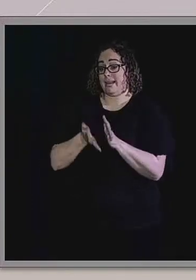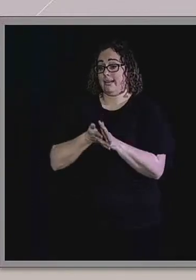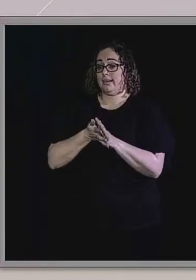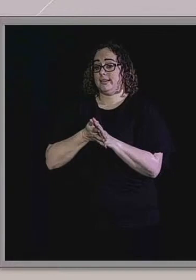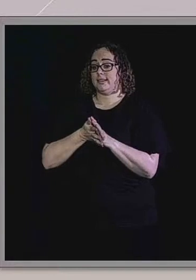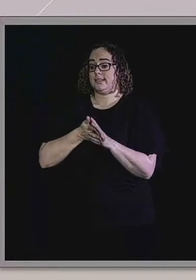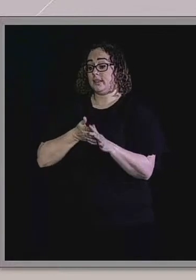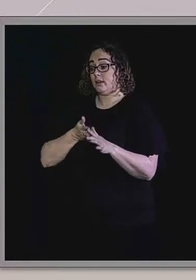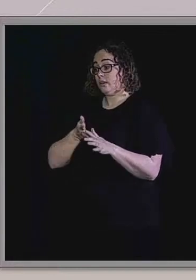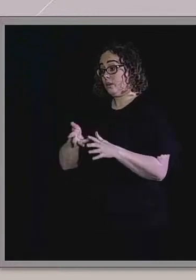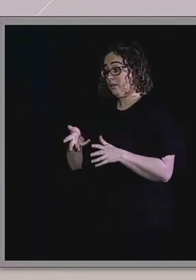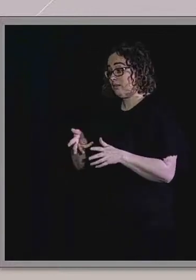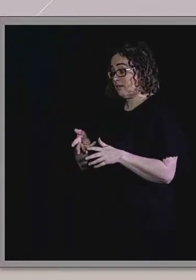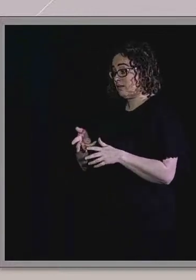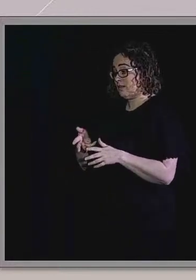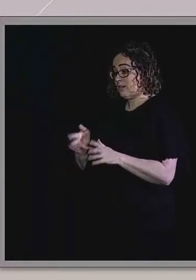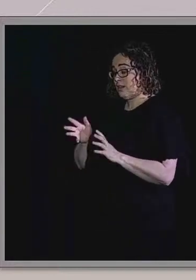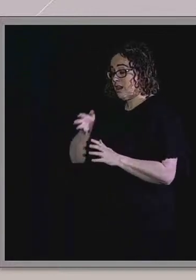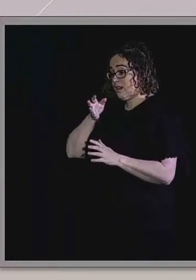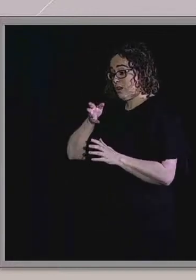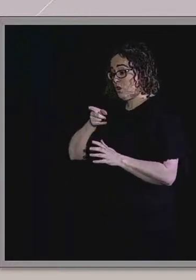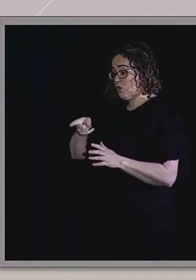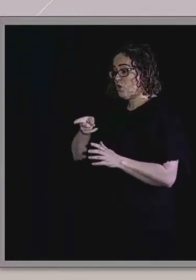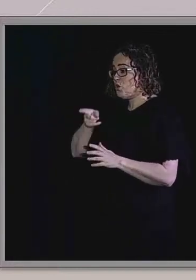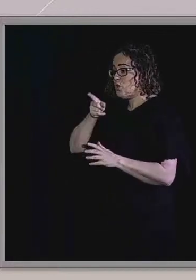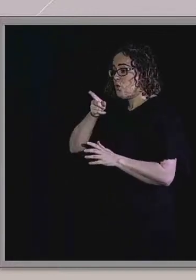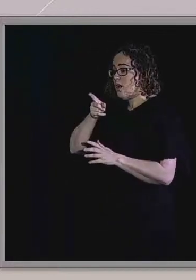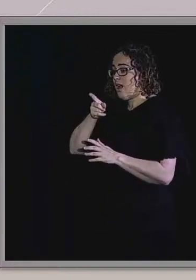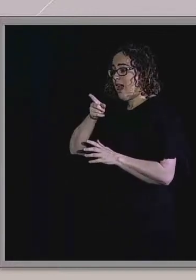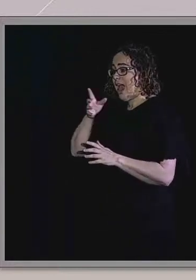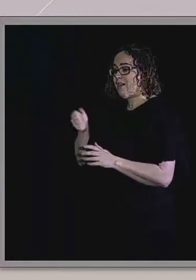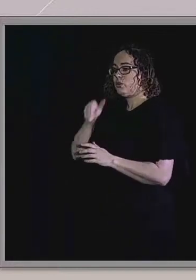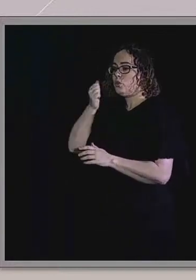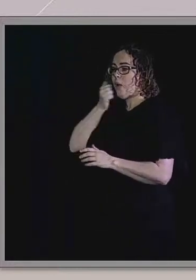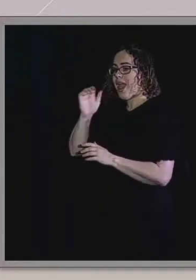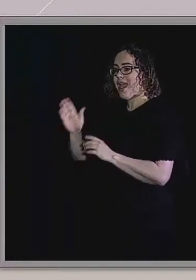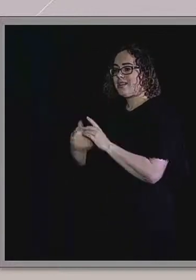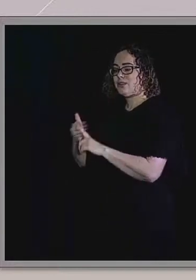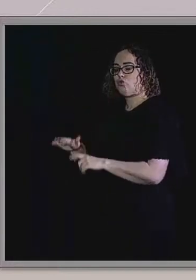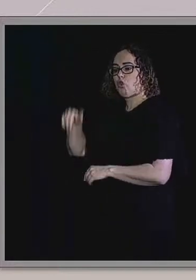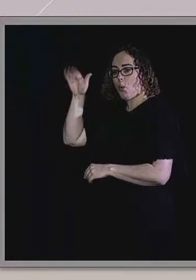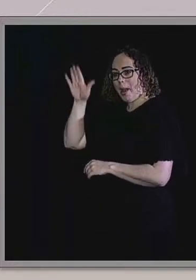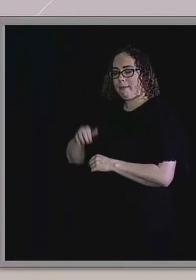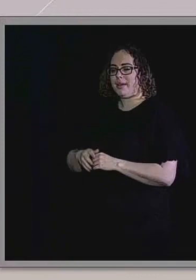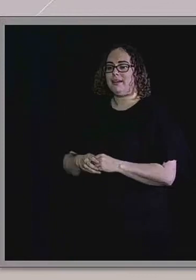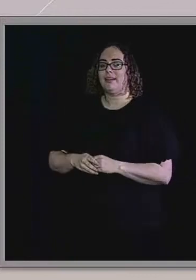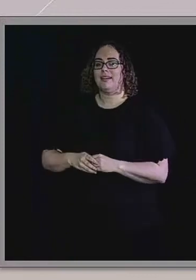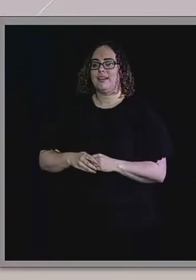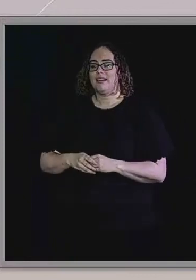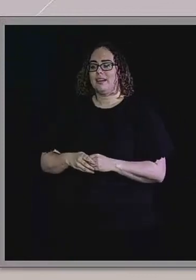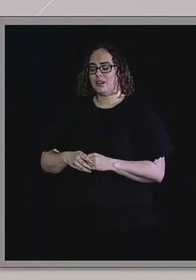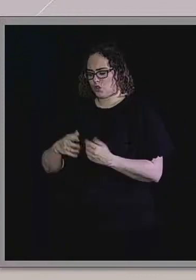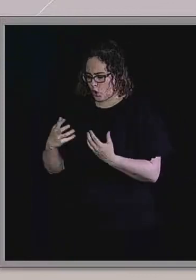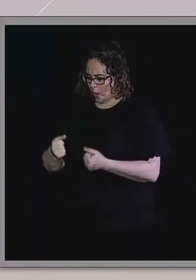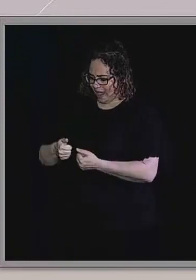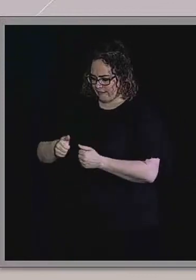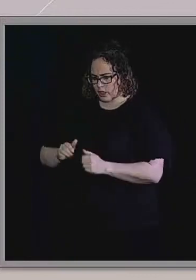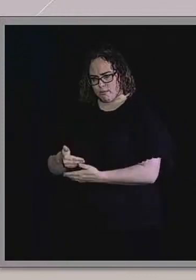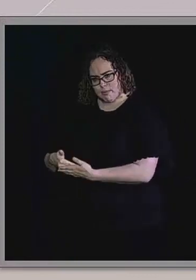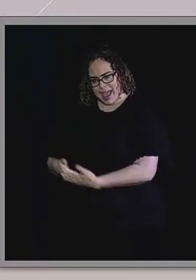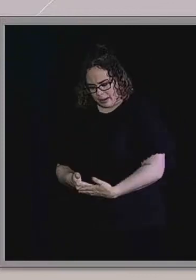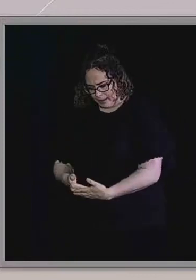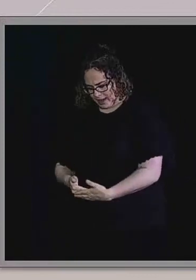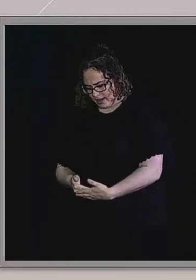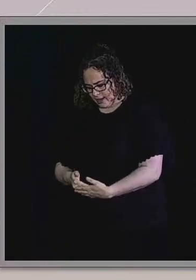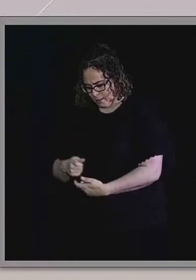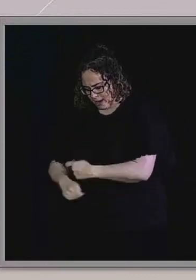kid. You have to wait till he grows up. So it's a baby, he becomes a young man, he becomes a young man that we push